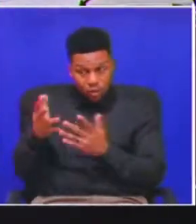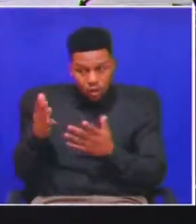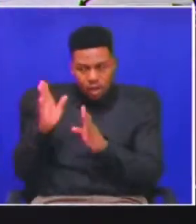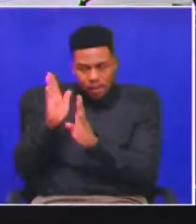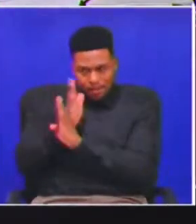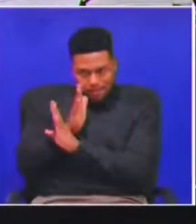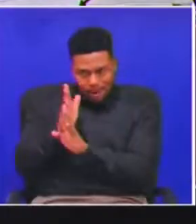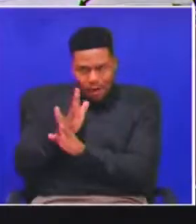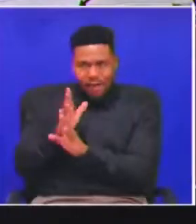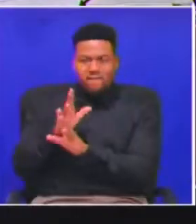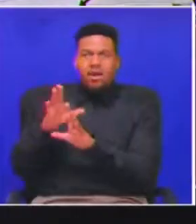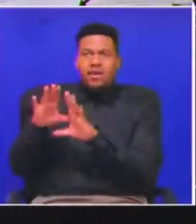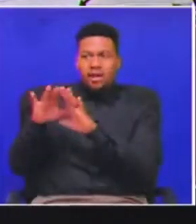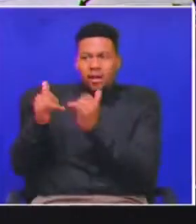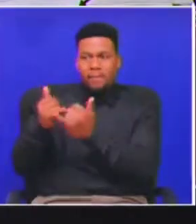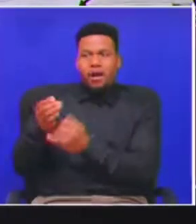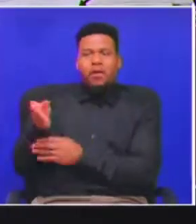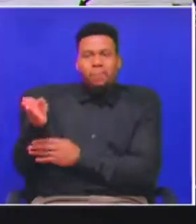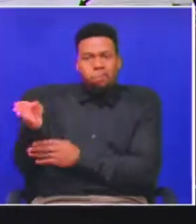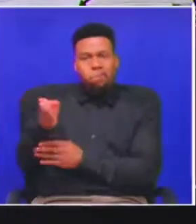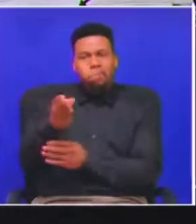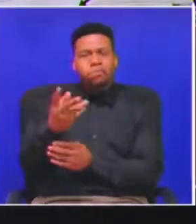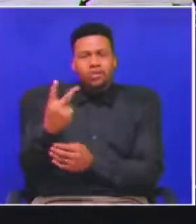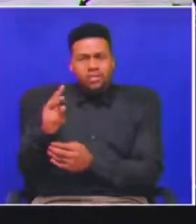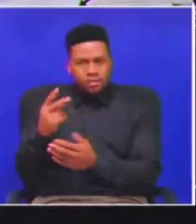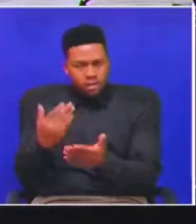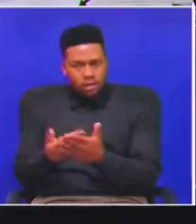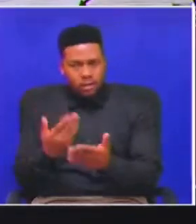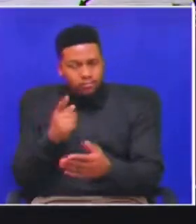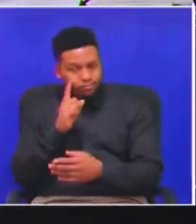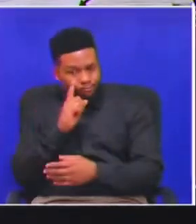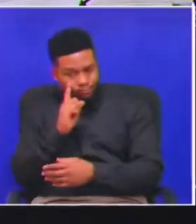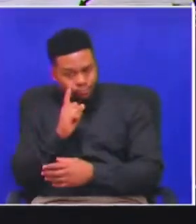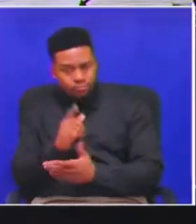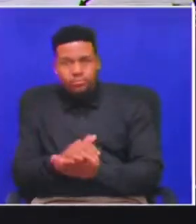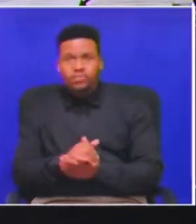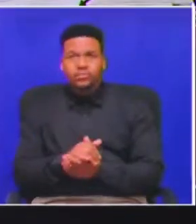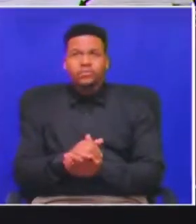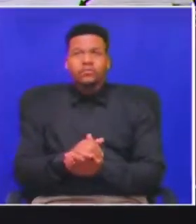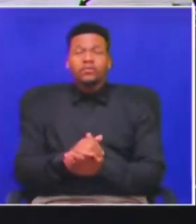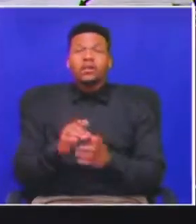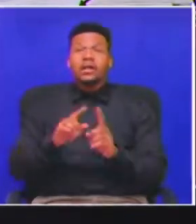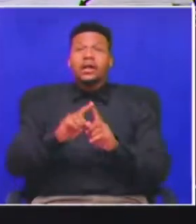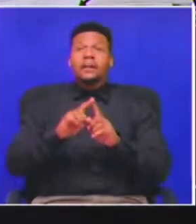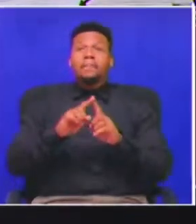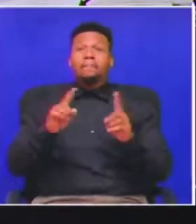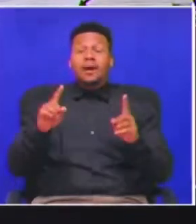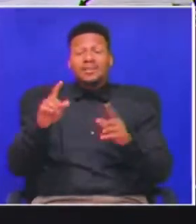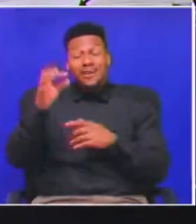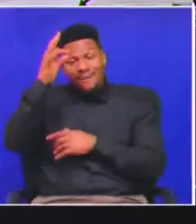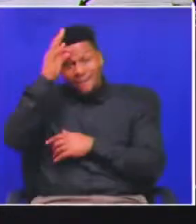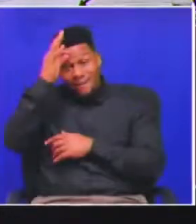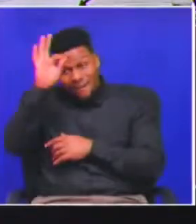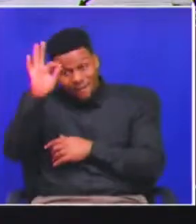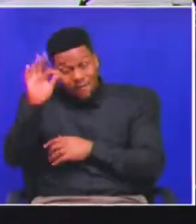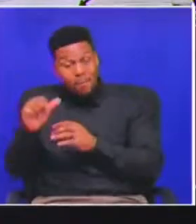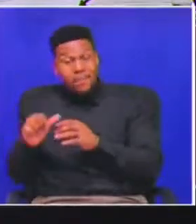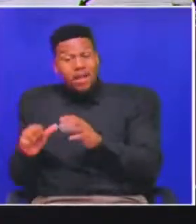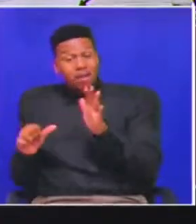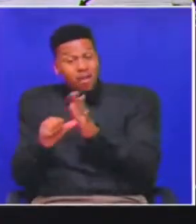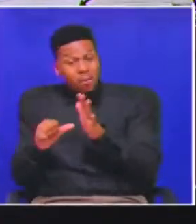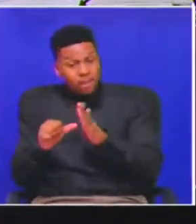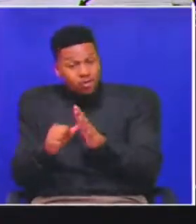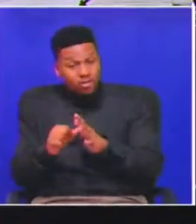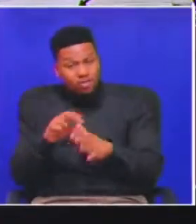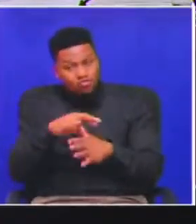operations, privately owned companies, and so on. But where the state continues to play a critical role, both as